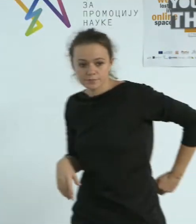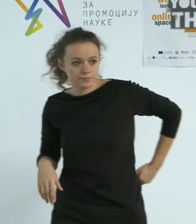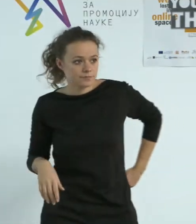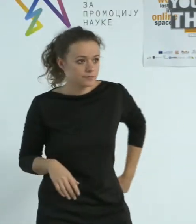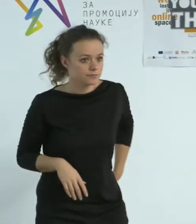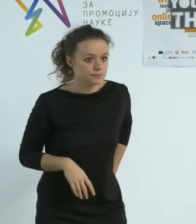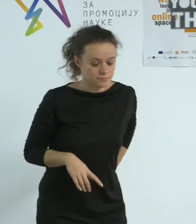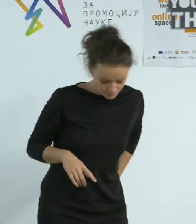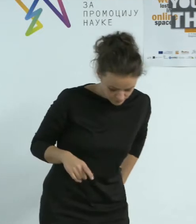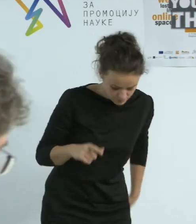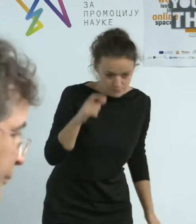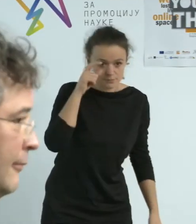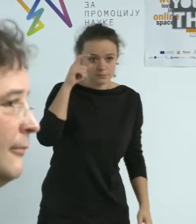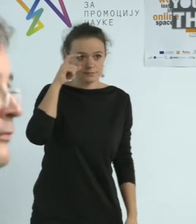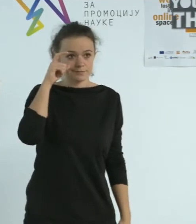Okay.